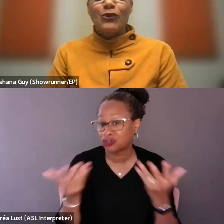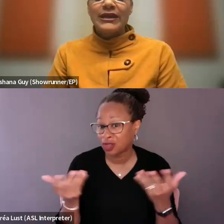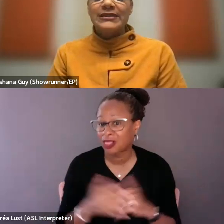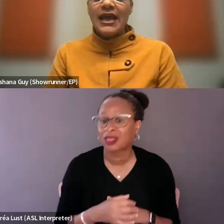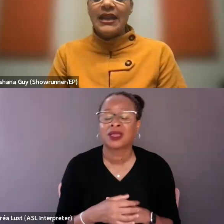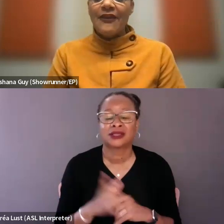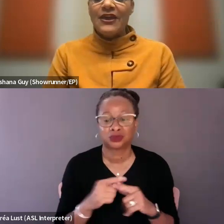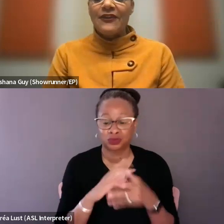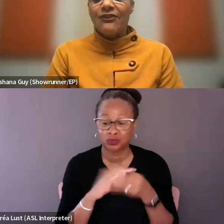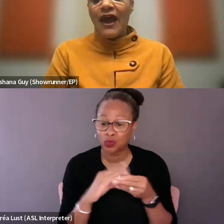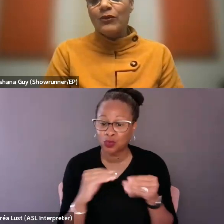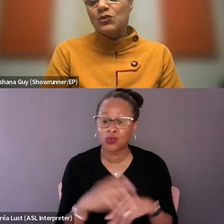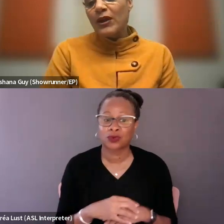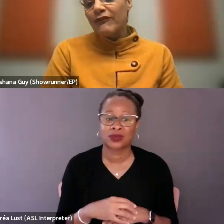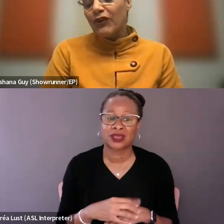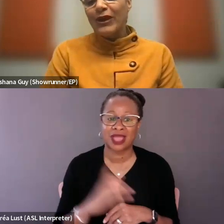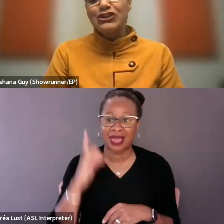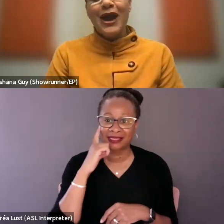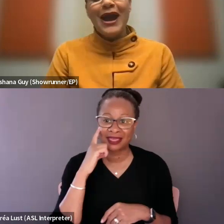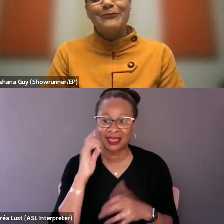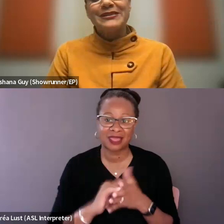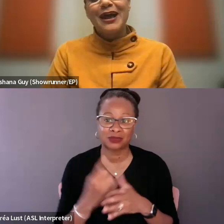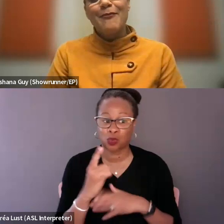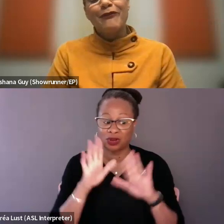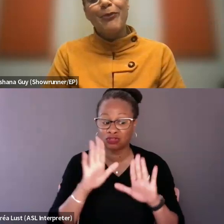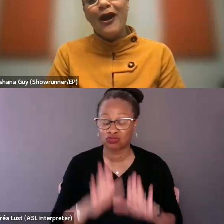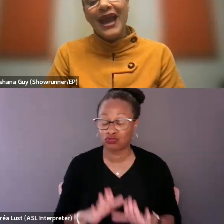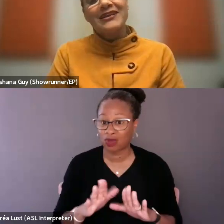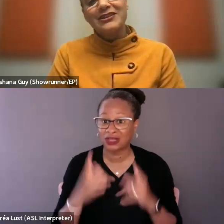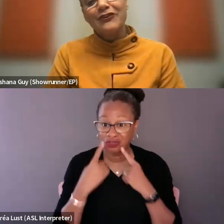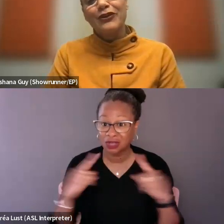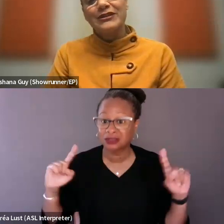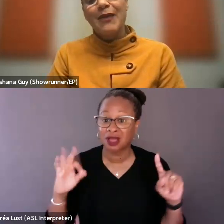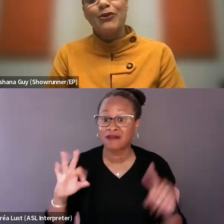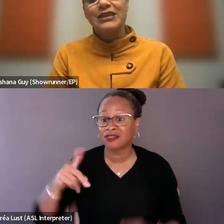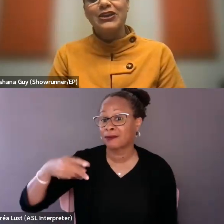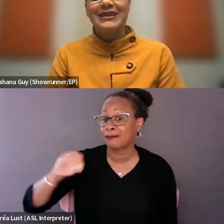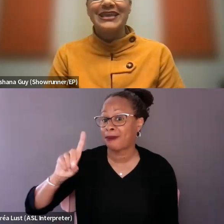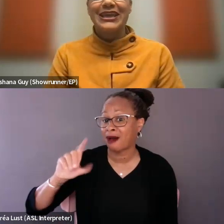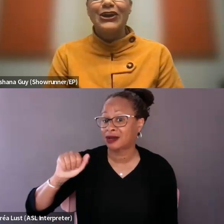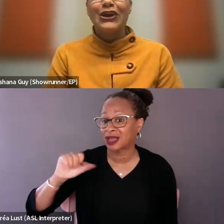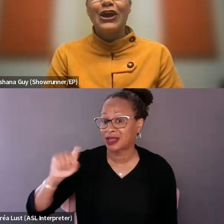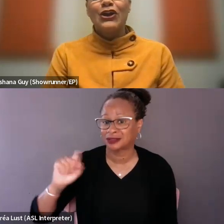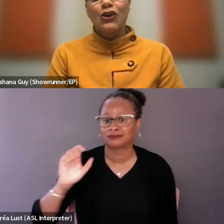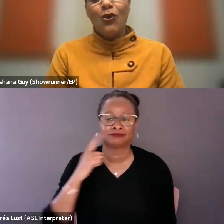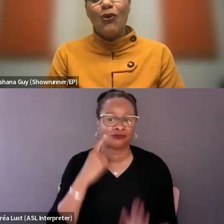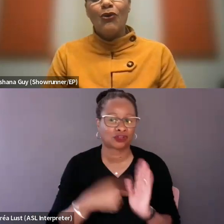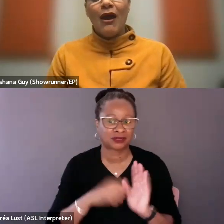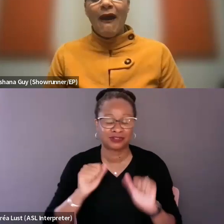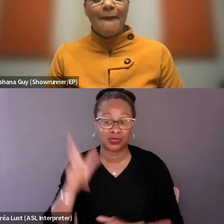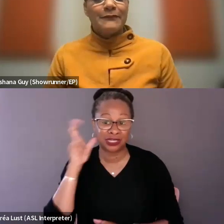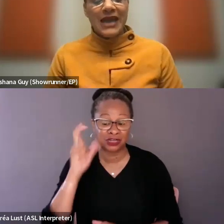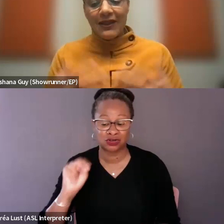to stories. And I think that was one of the great triumphs of the podcast, for example, is that you get to hear